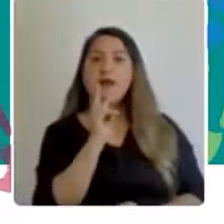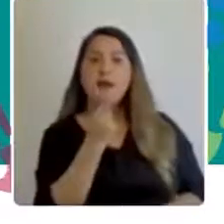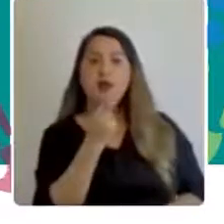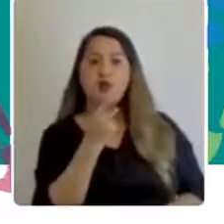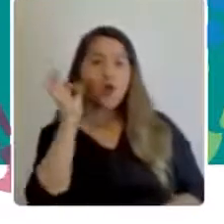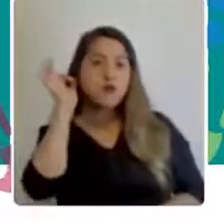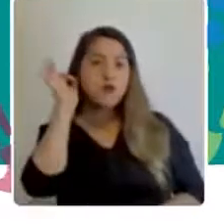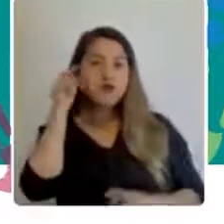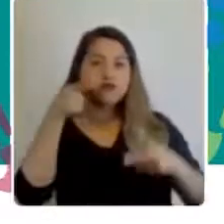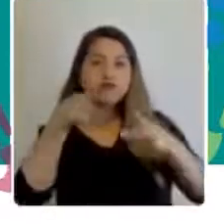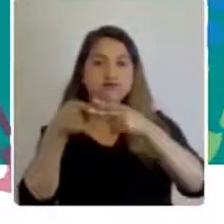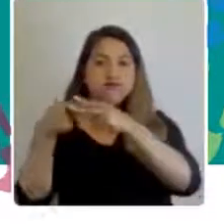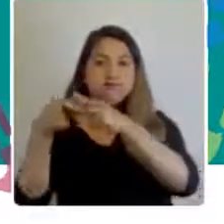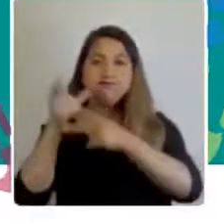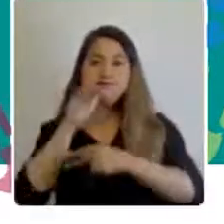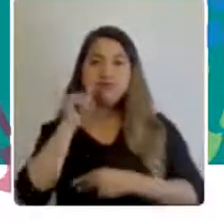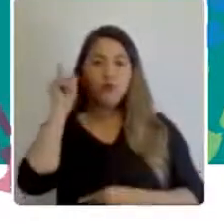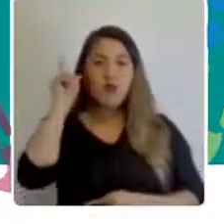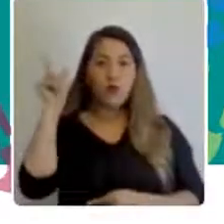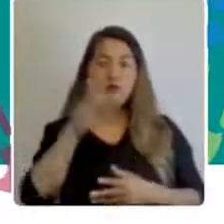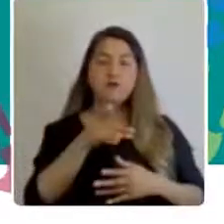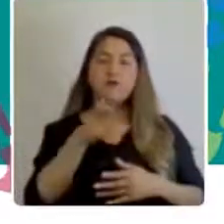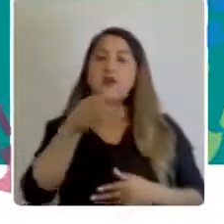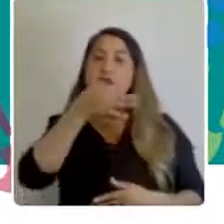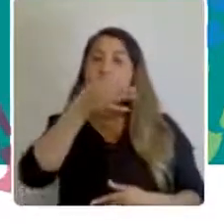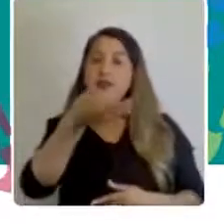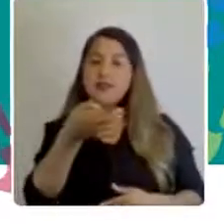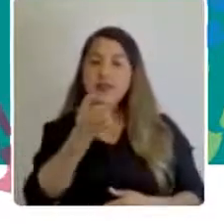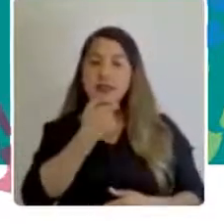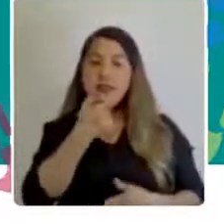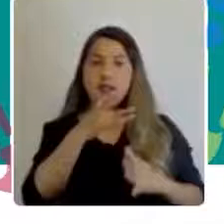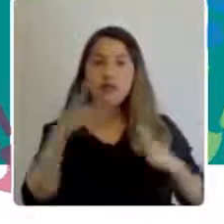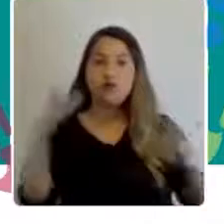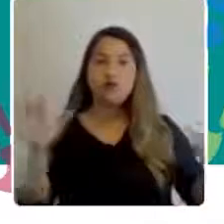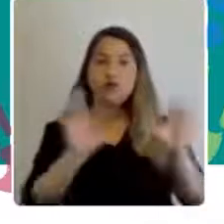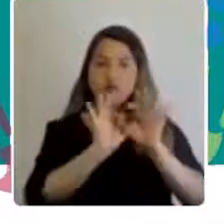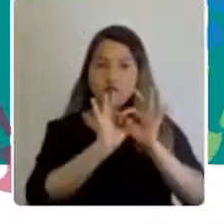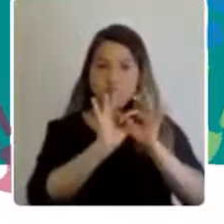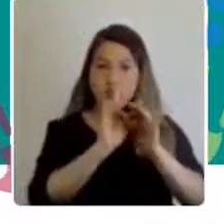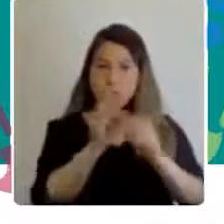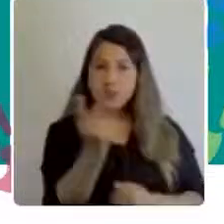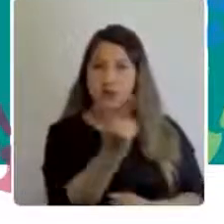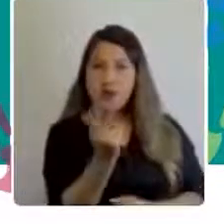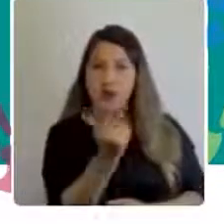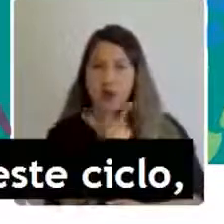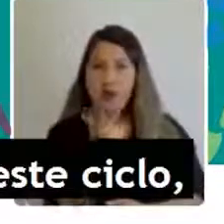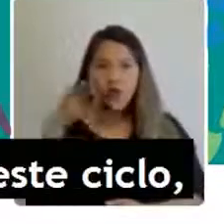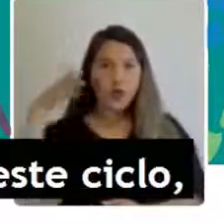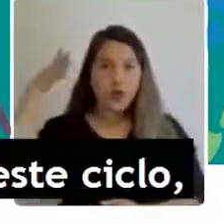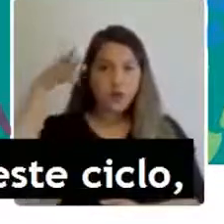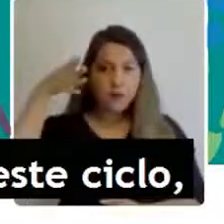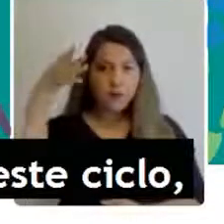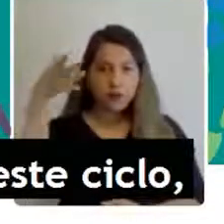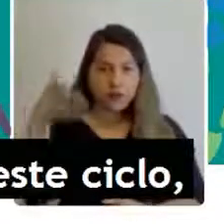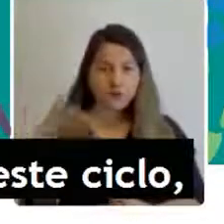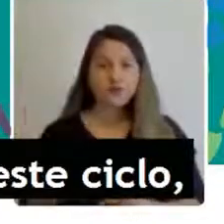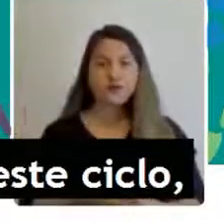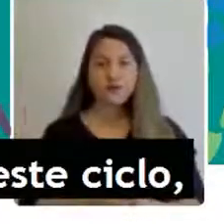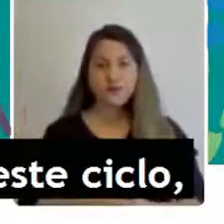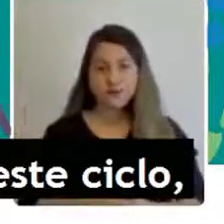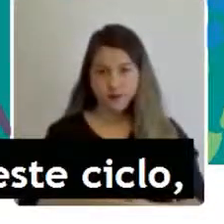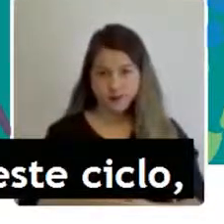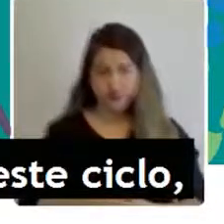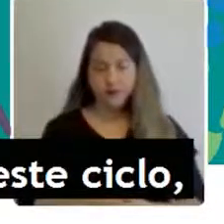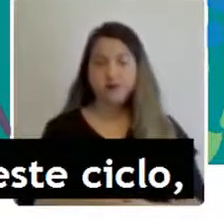particular. Thank you very much again. It's just that. Thank you very much once more. Y no me queda más